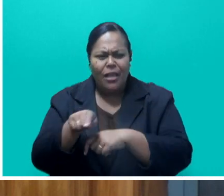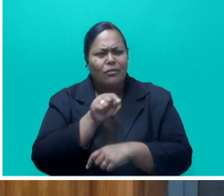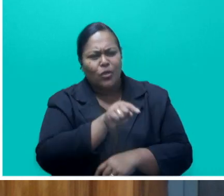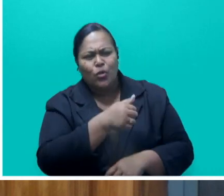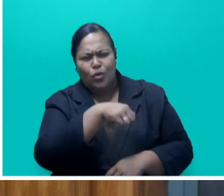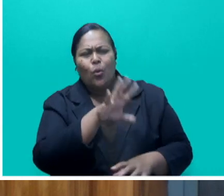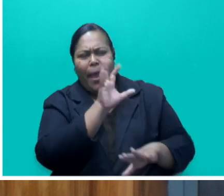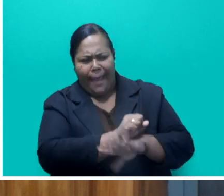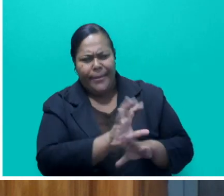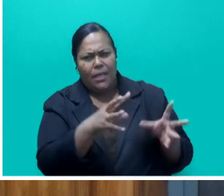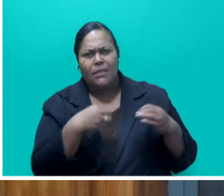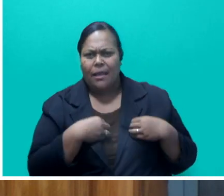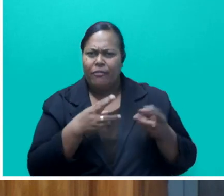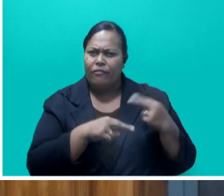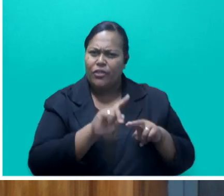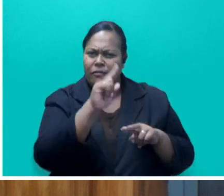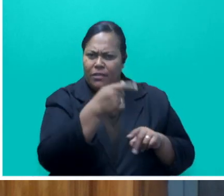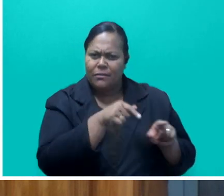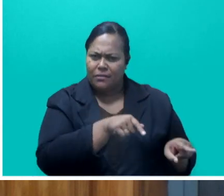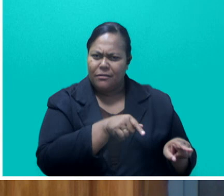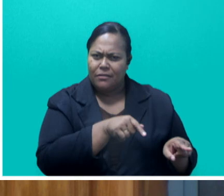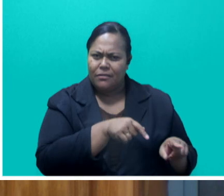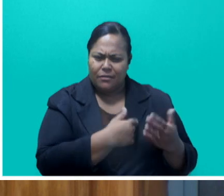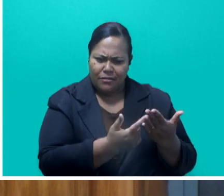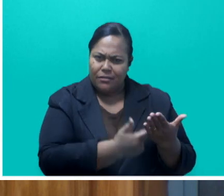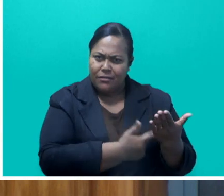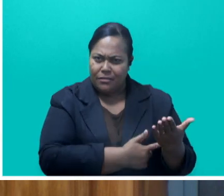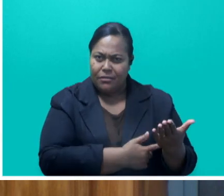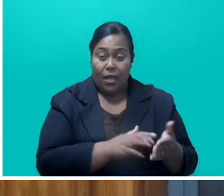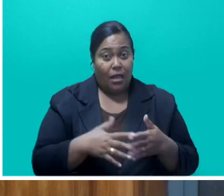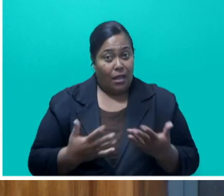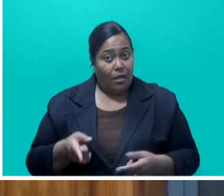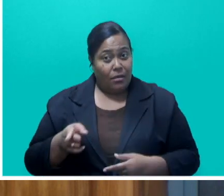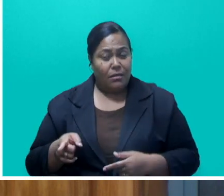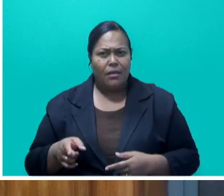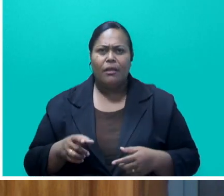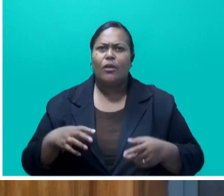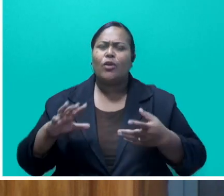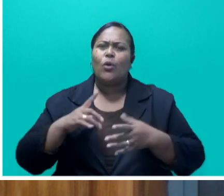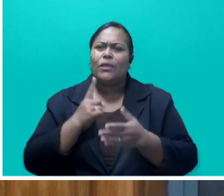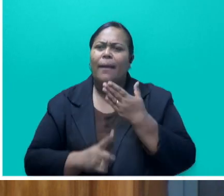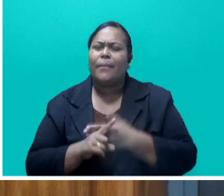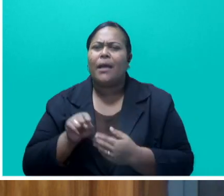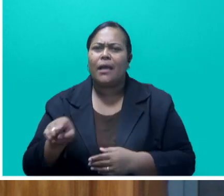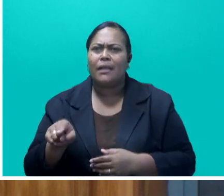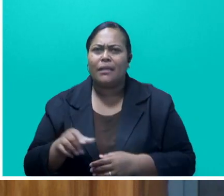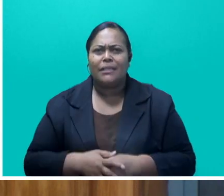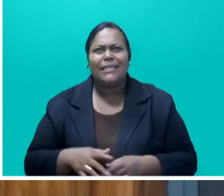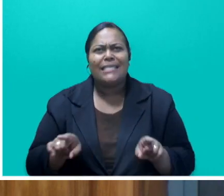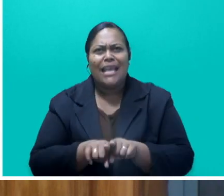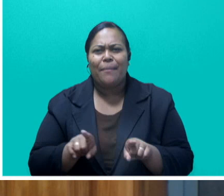propaganda, and it was an uphill battle. In a fight, it was a mismatch. It was David against